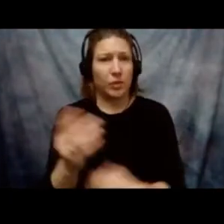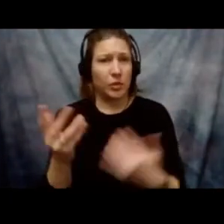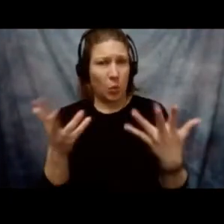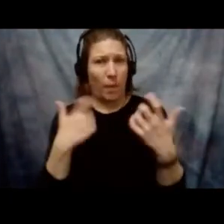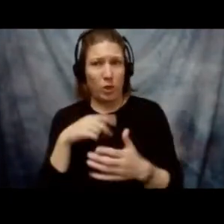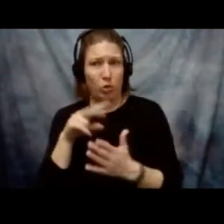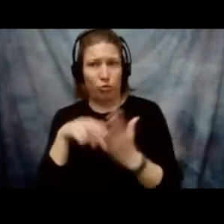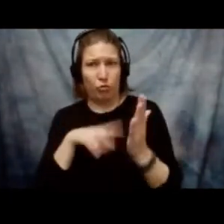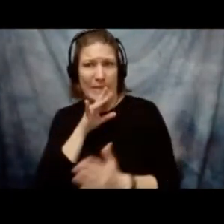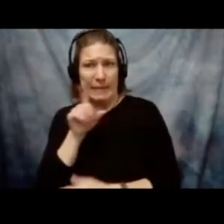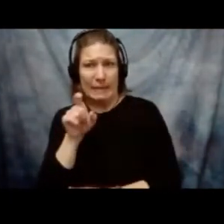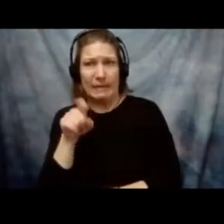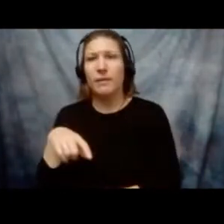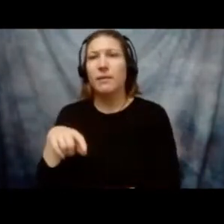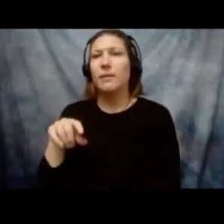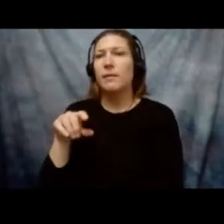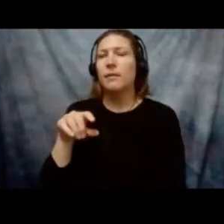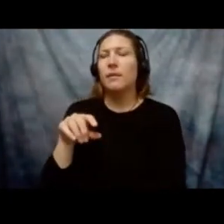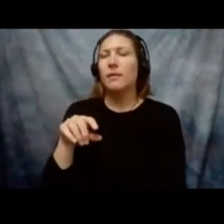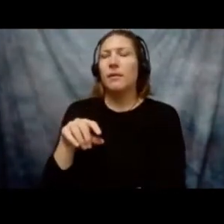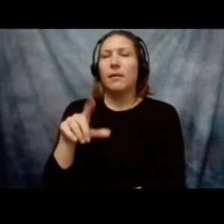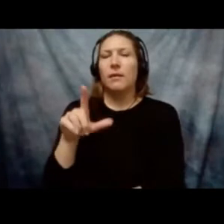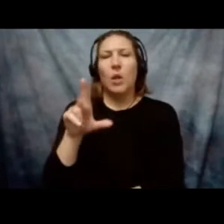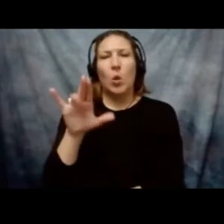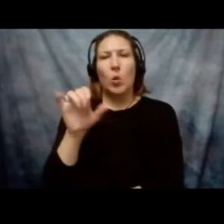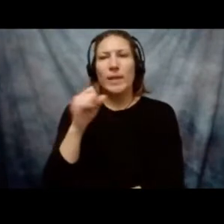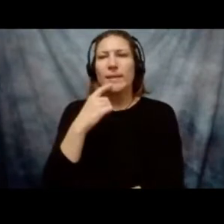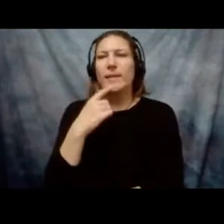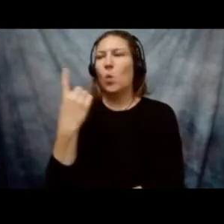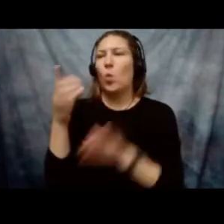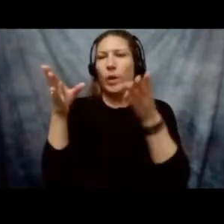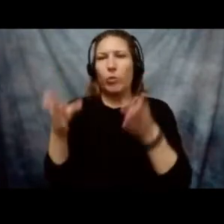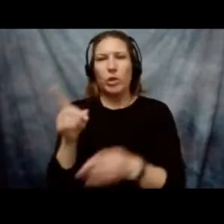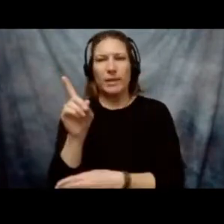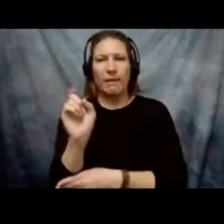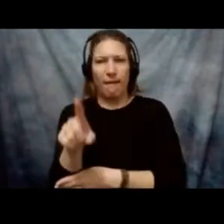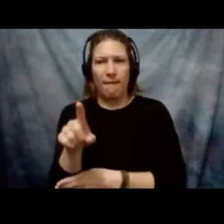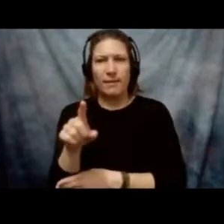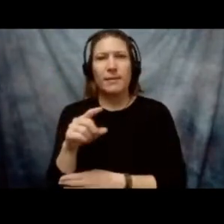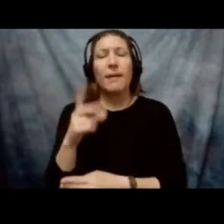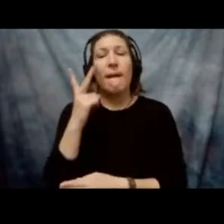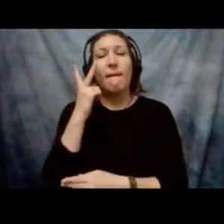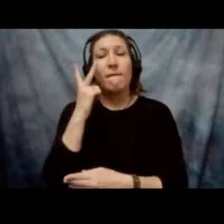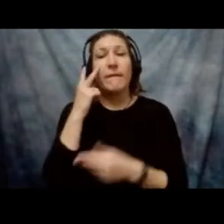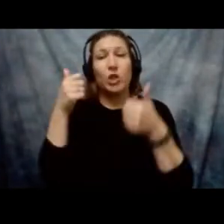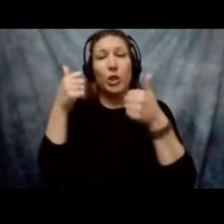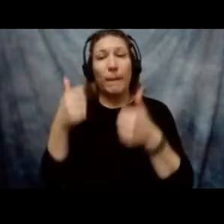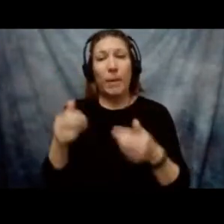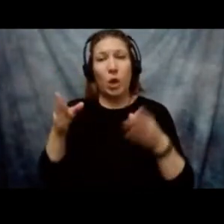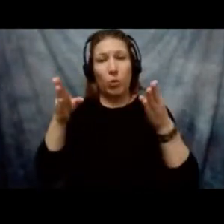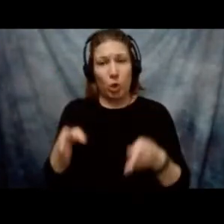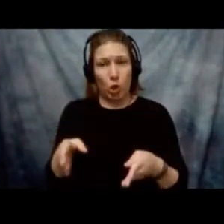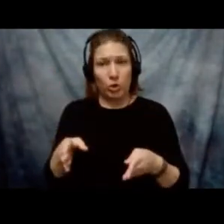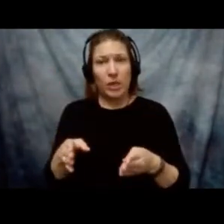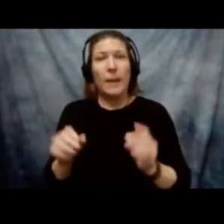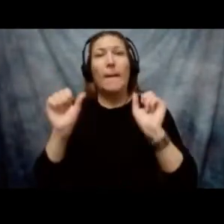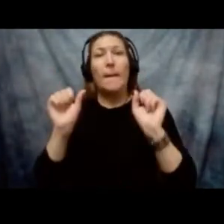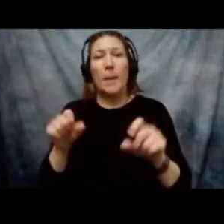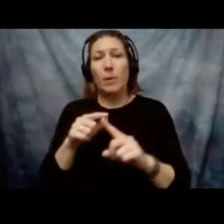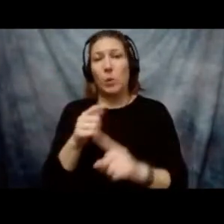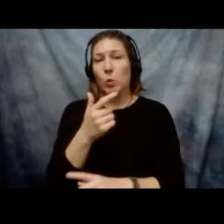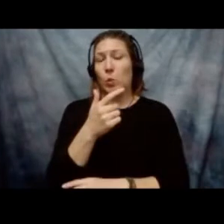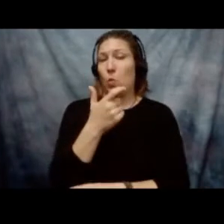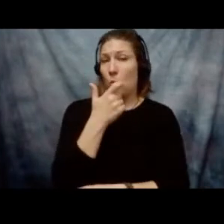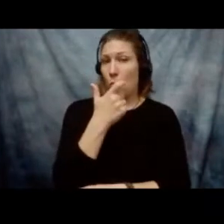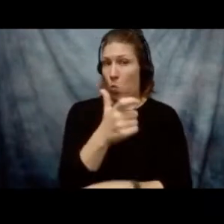Yeah, sure. Anu is asking, would a vision impaired individual be able to first watch this video and then access the options